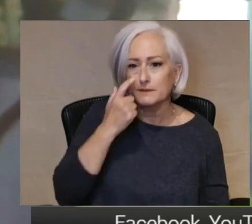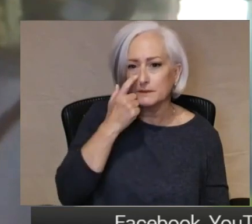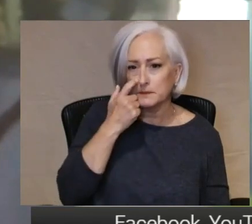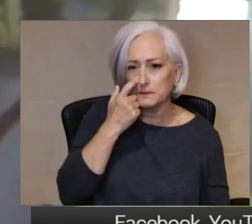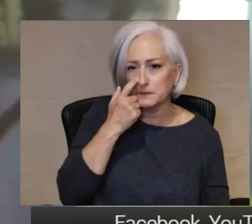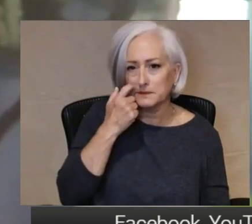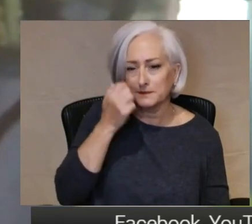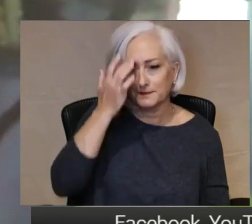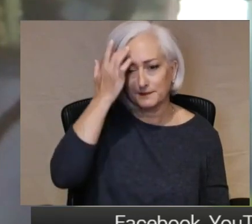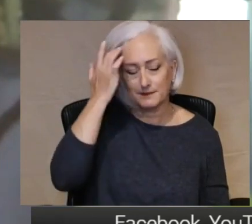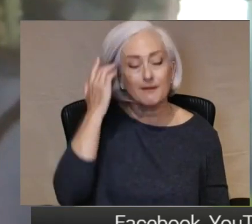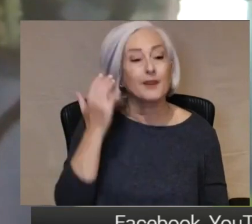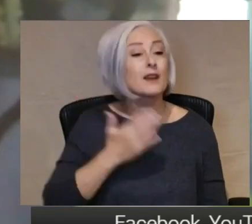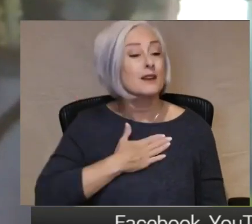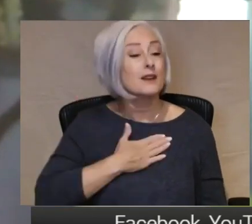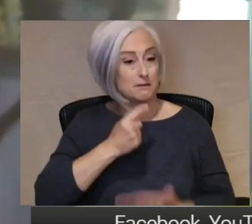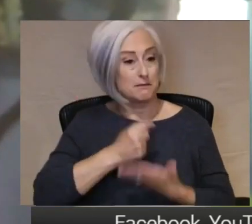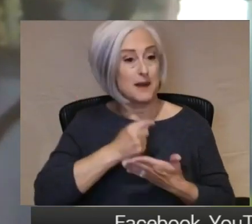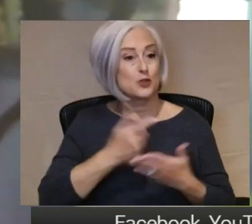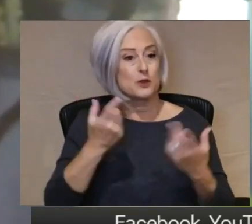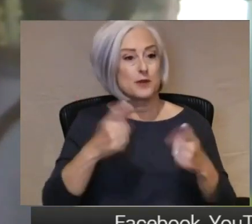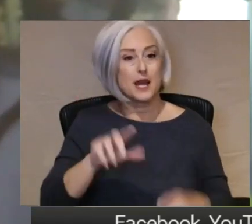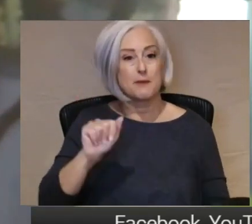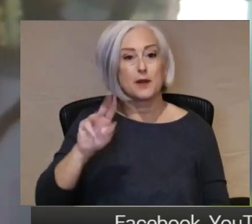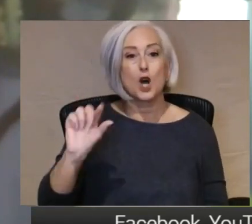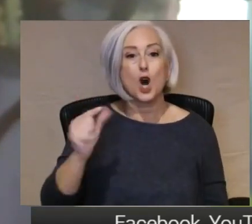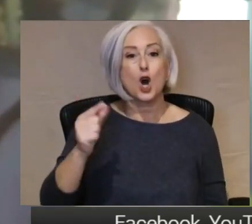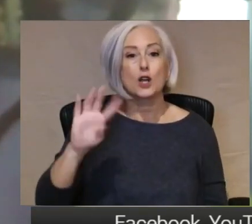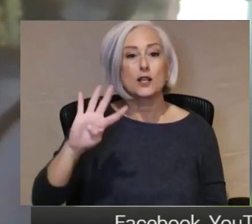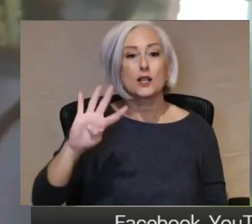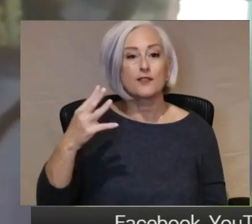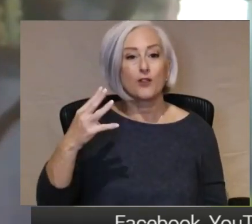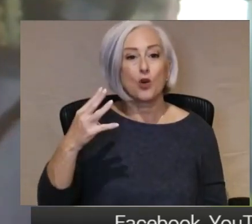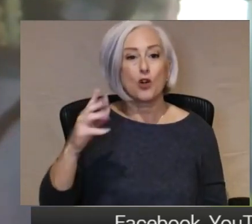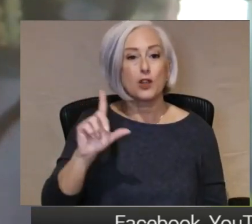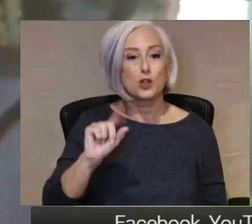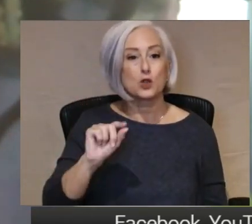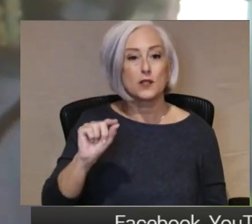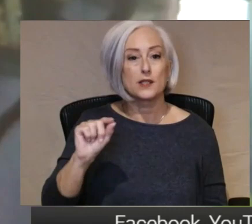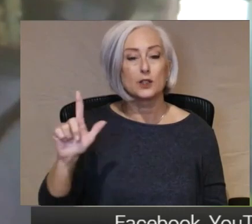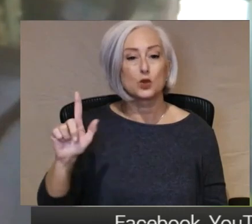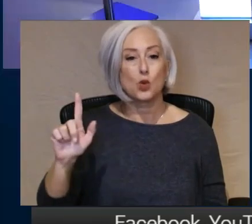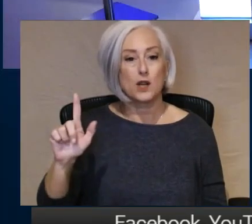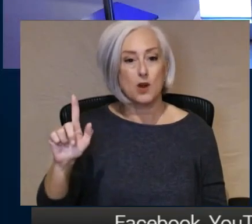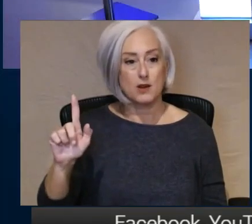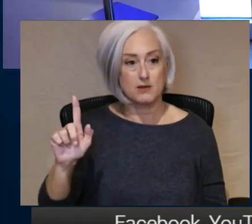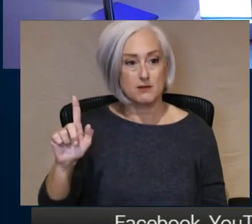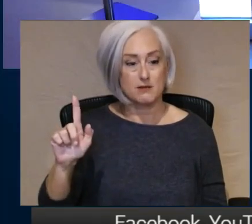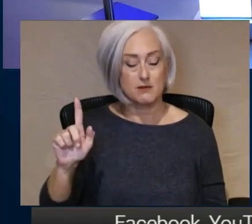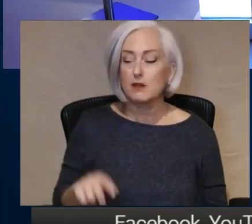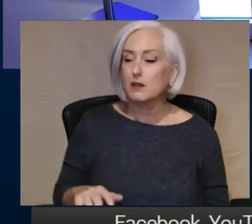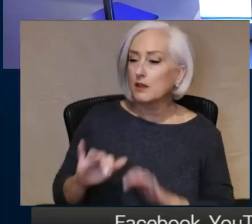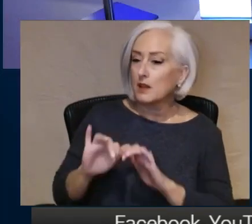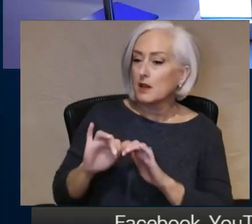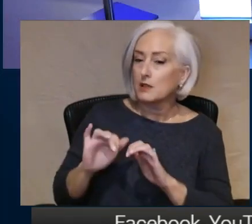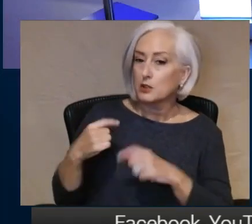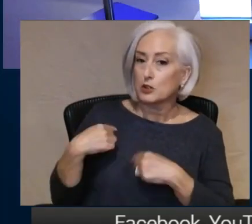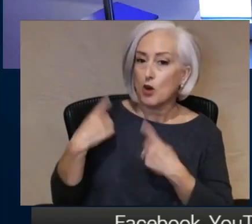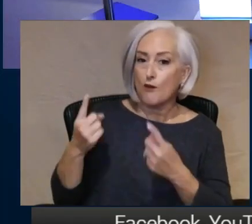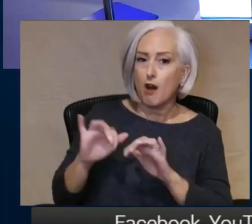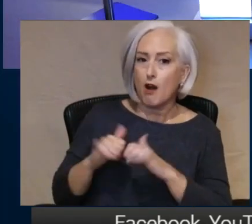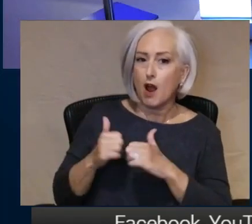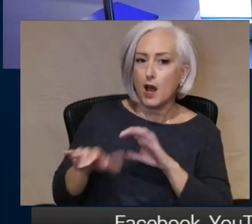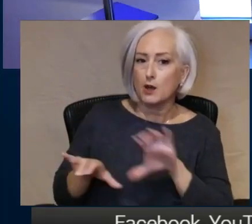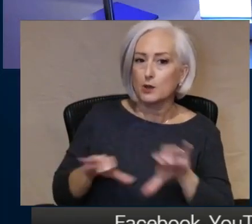Hang on. I had my treatment done August 4th of 2021. Okay, and how's it holding out so far? You're still doing